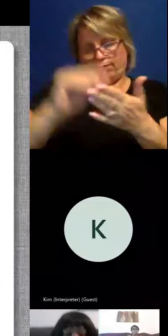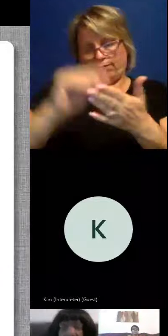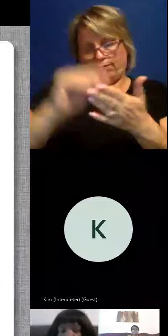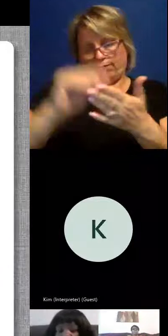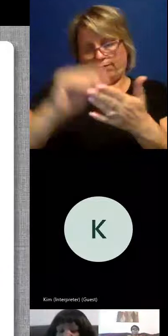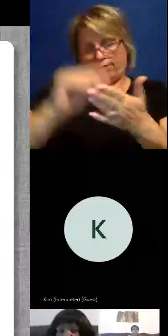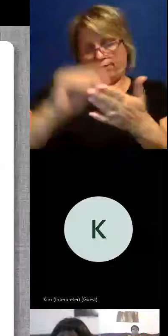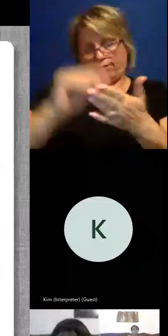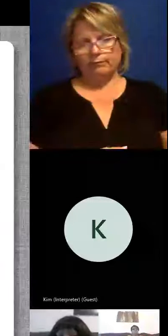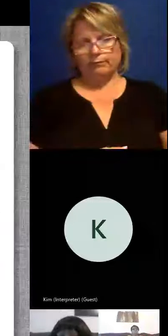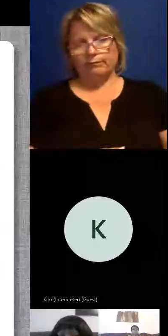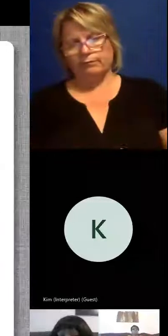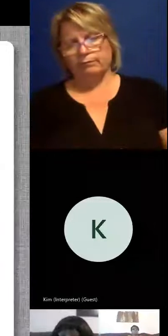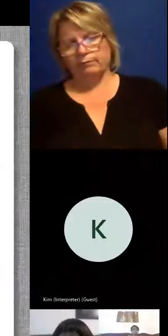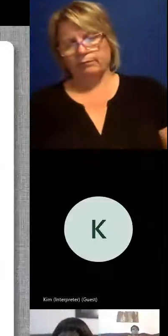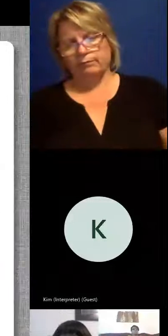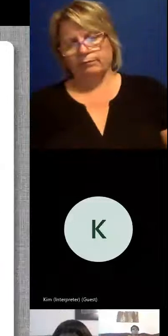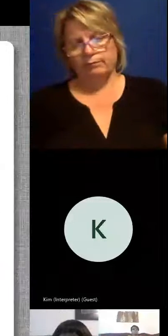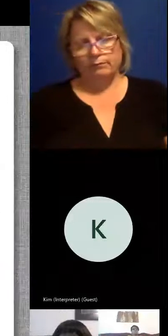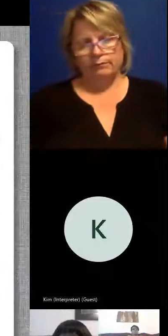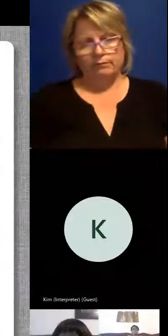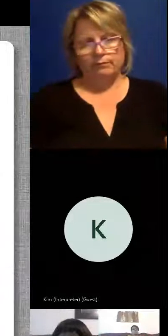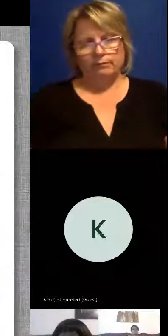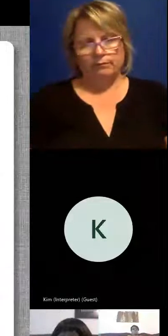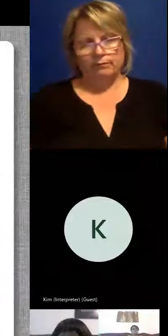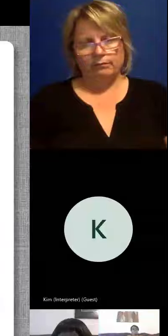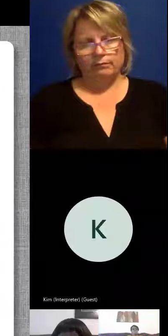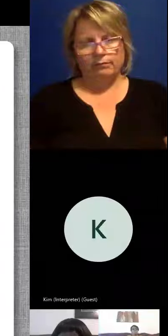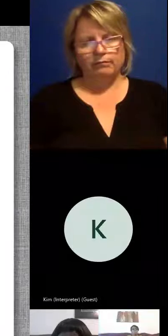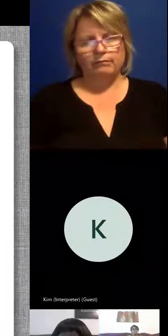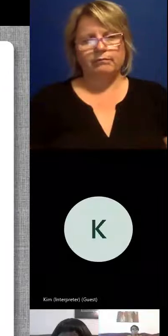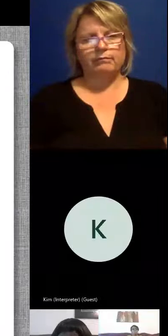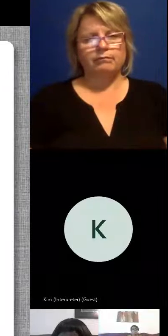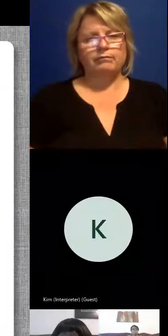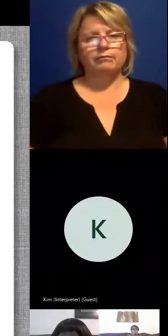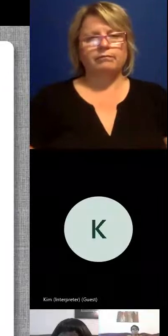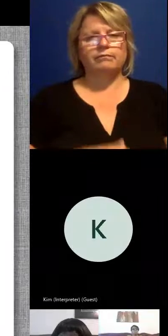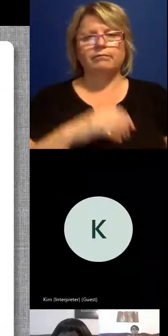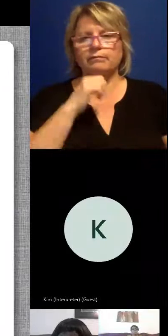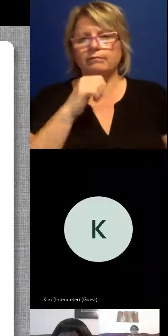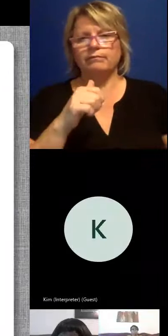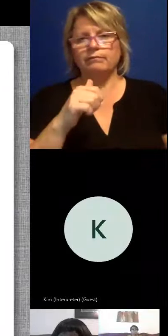we will go over the voting process. Next slide, please.